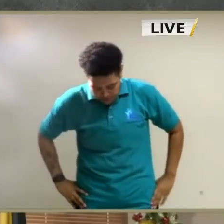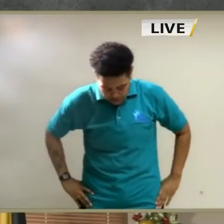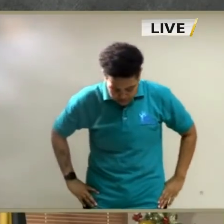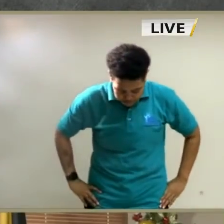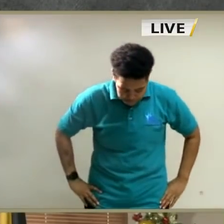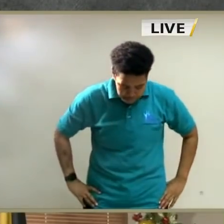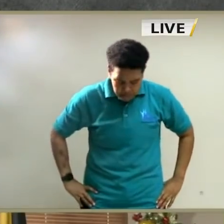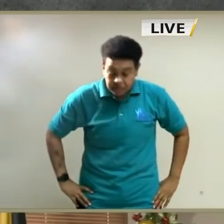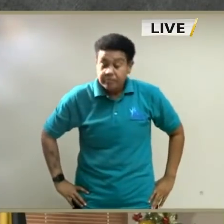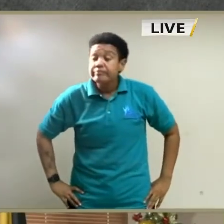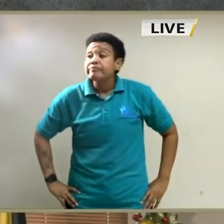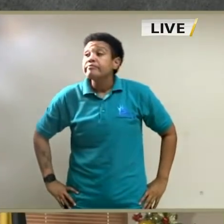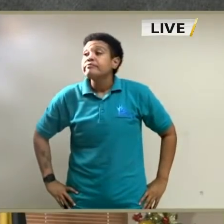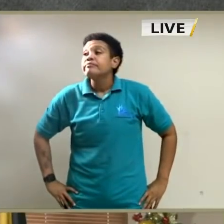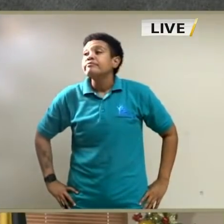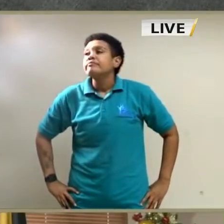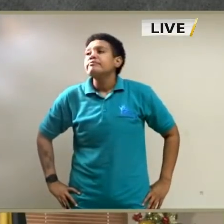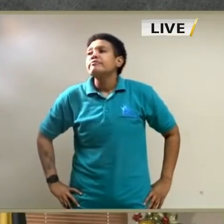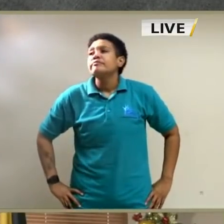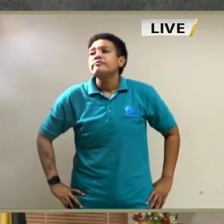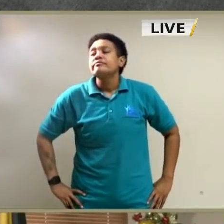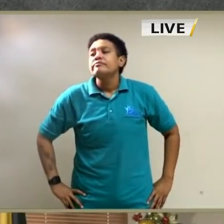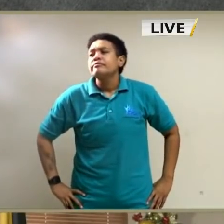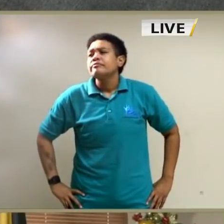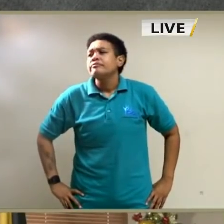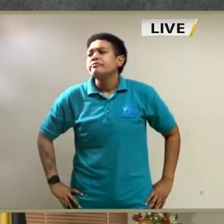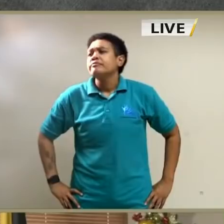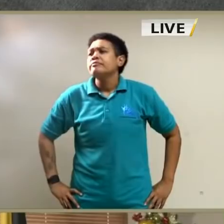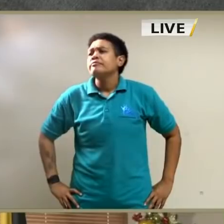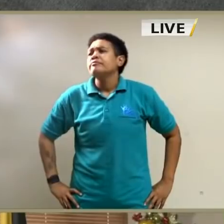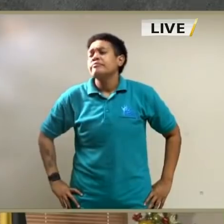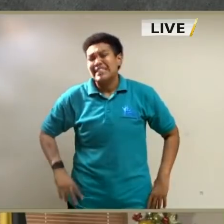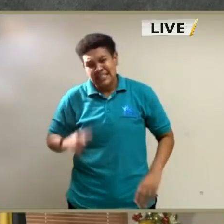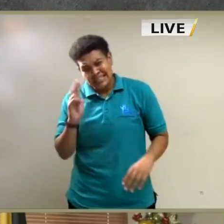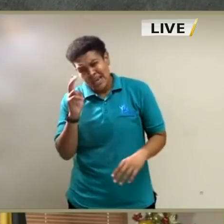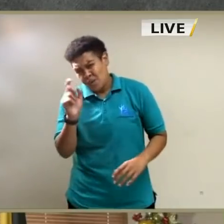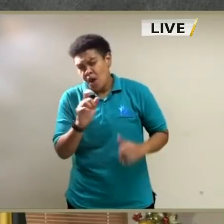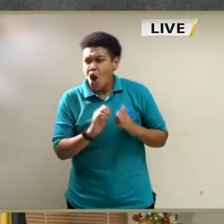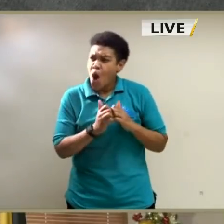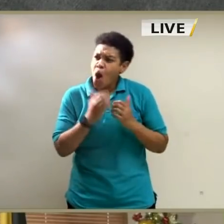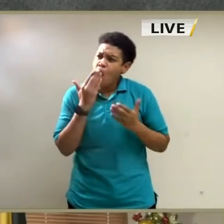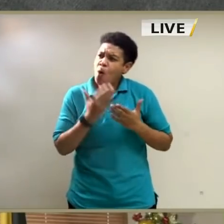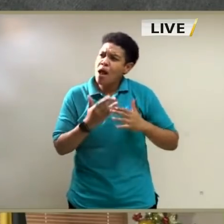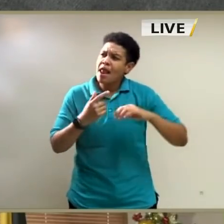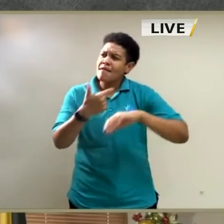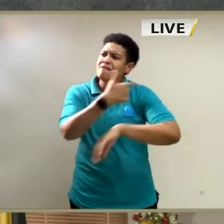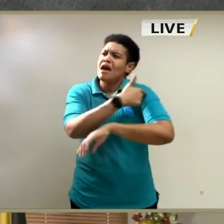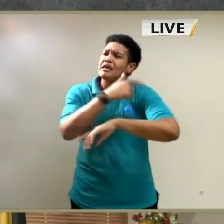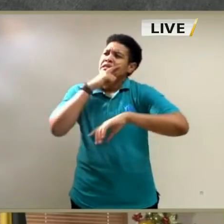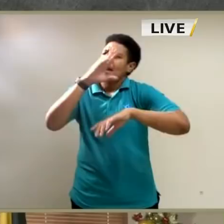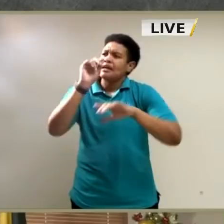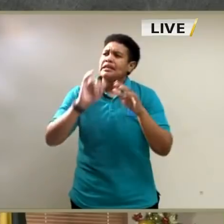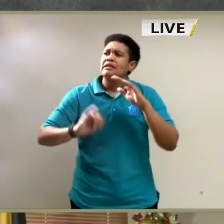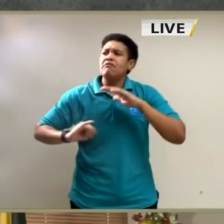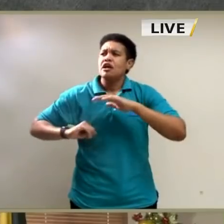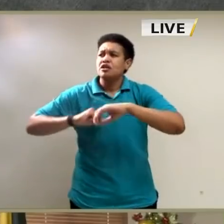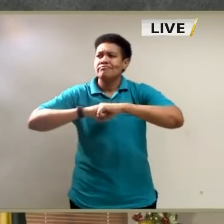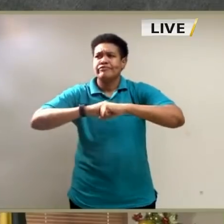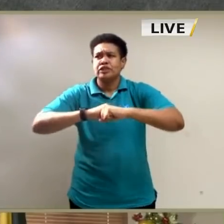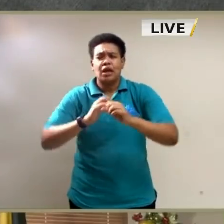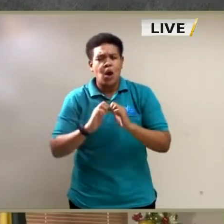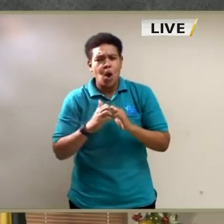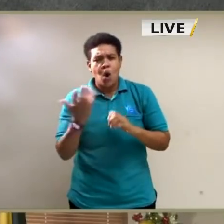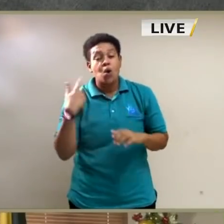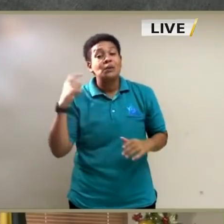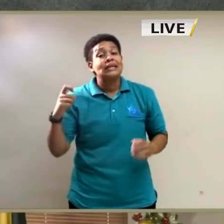So the second question, how well vaccines and prior infection protect? Really need more data,